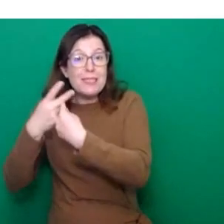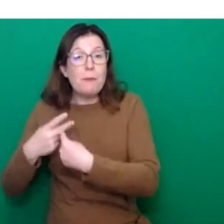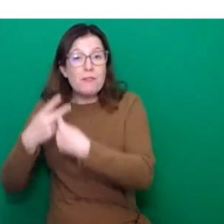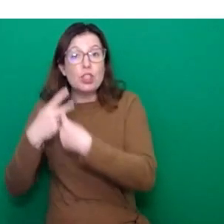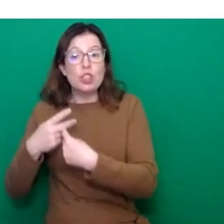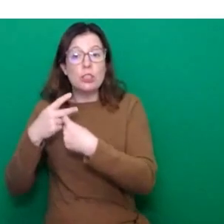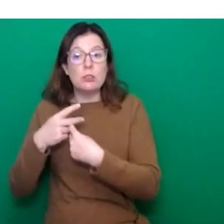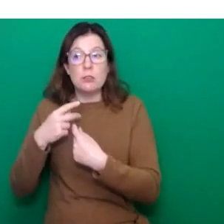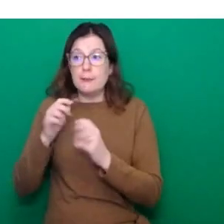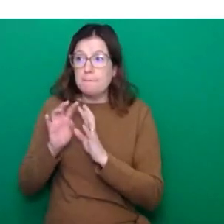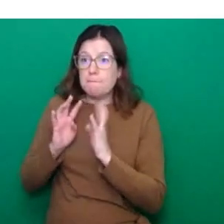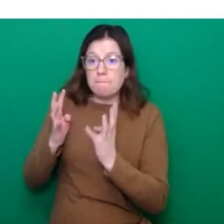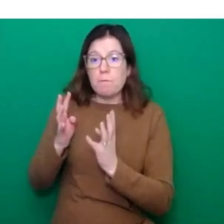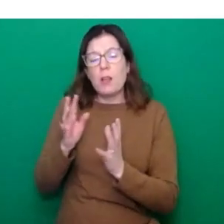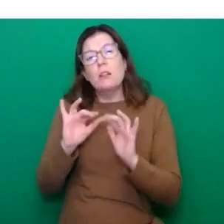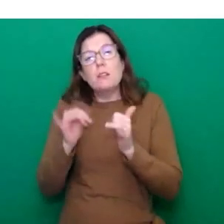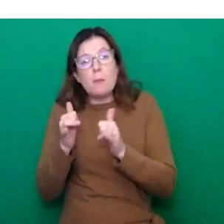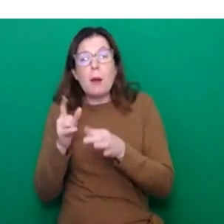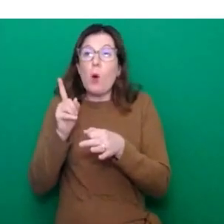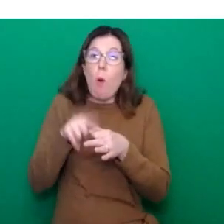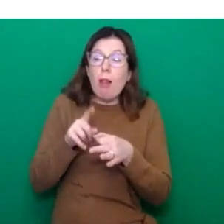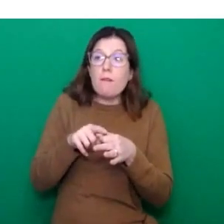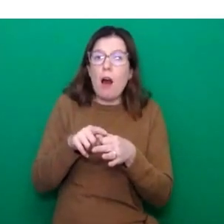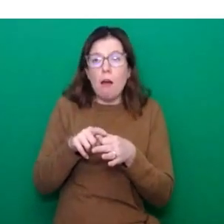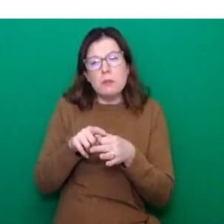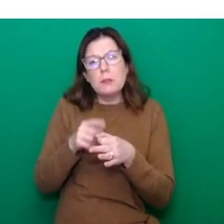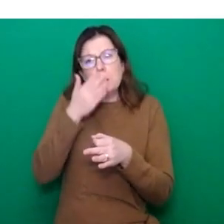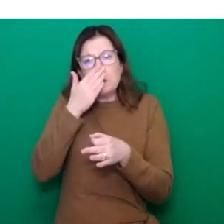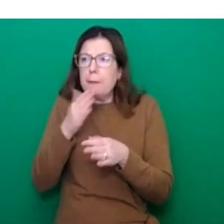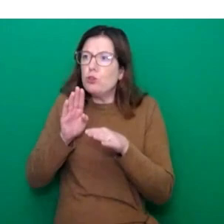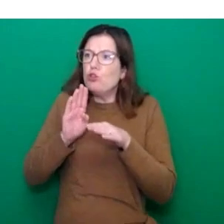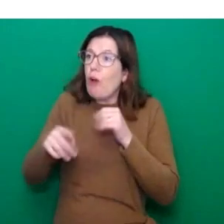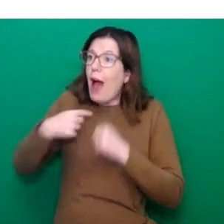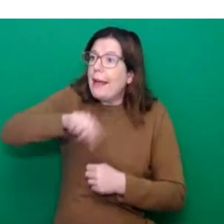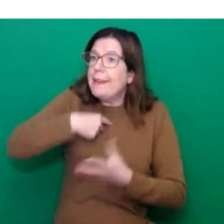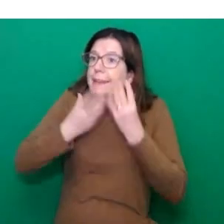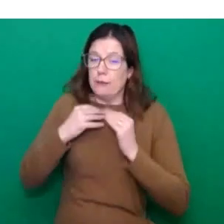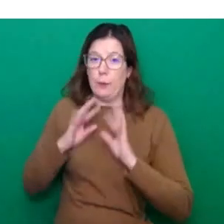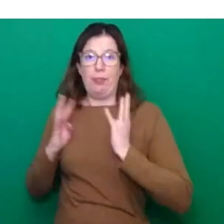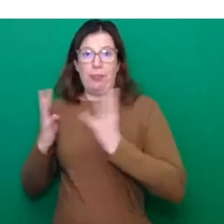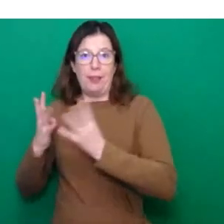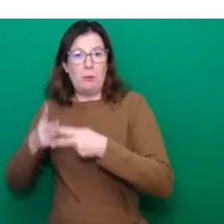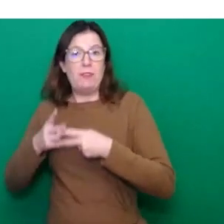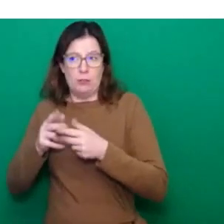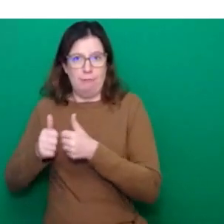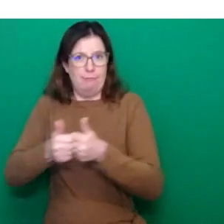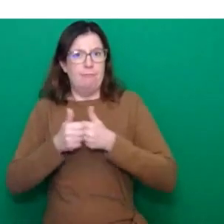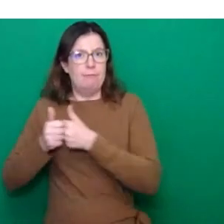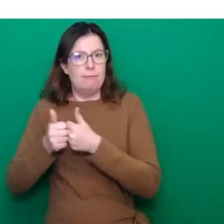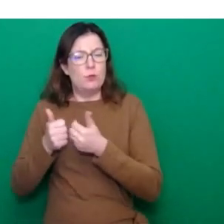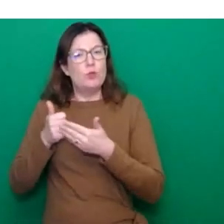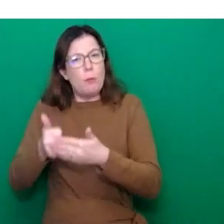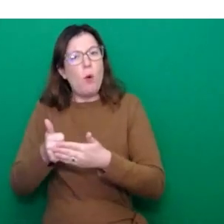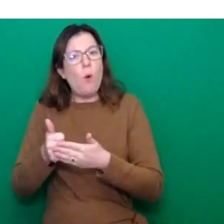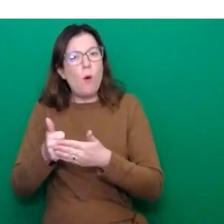quite a few of either sometimes qualified, but it does tend to be trainees altogether, and leaning on each other and supporting each other when you do need